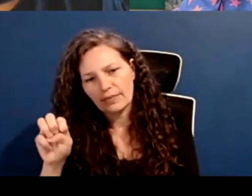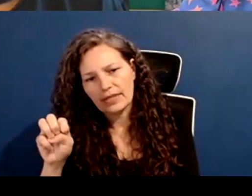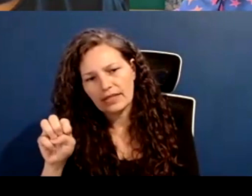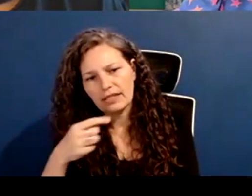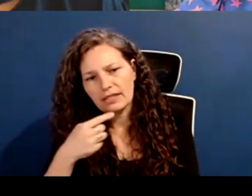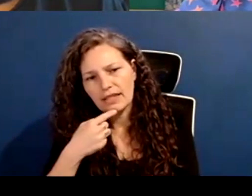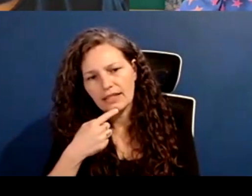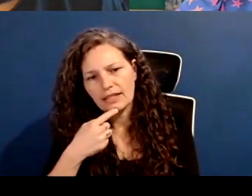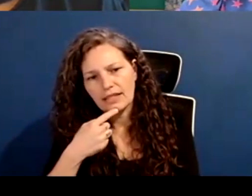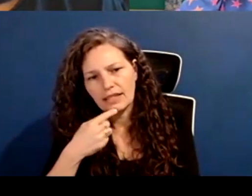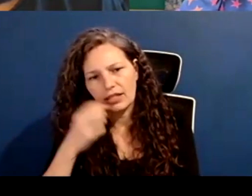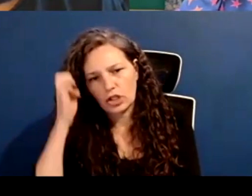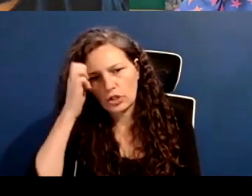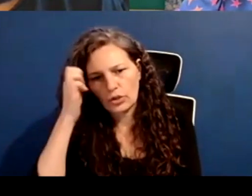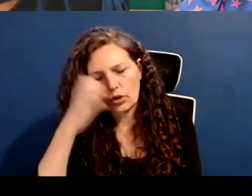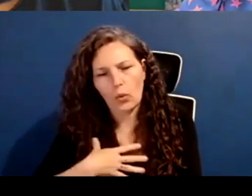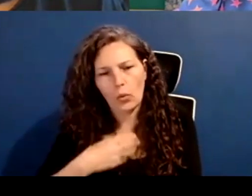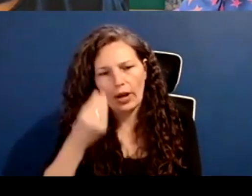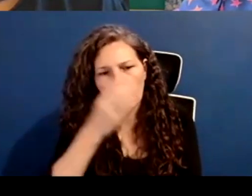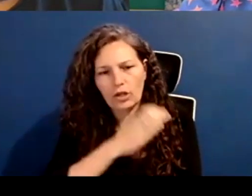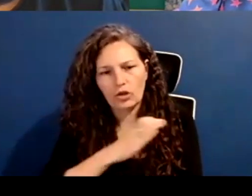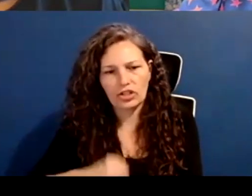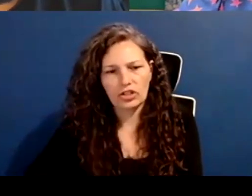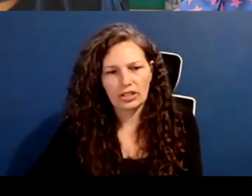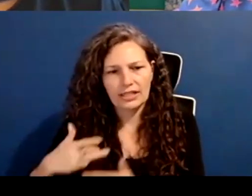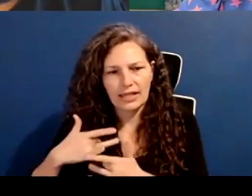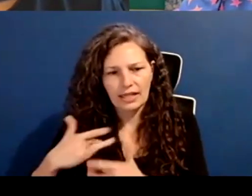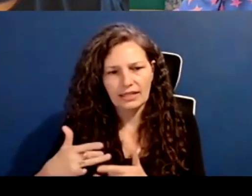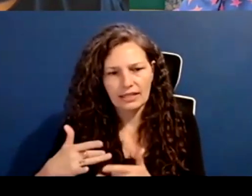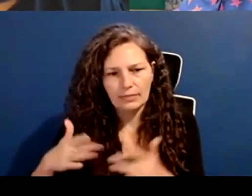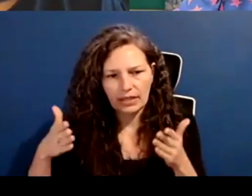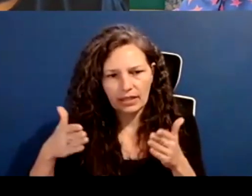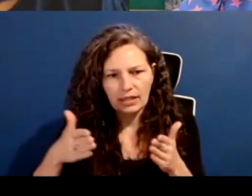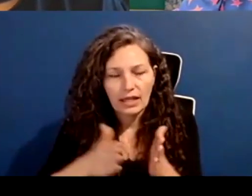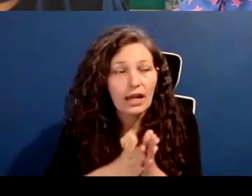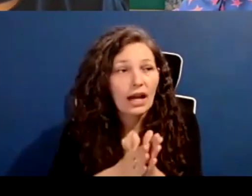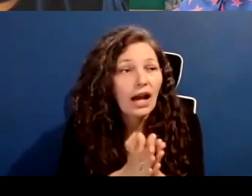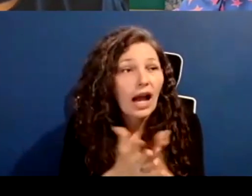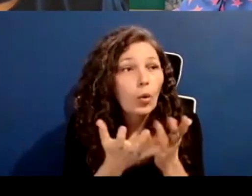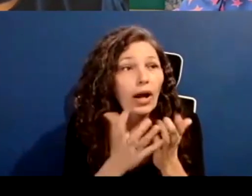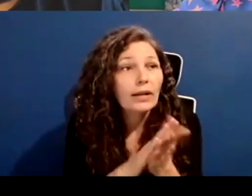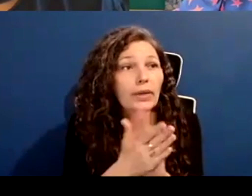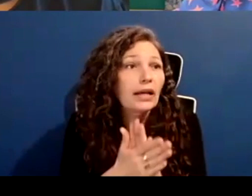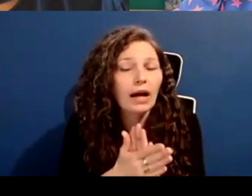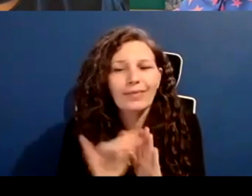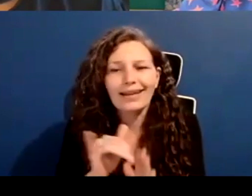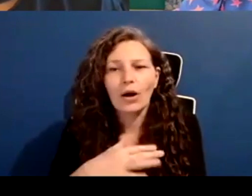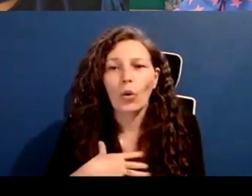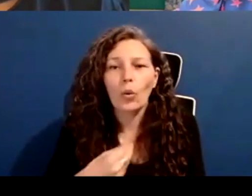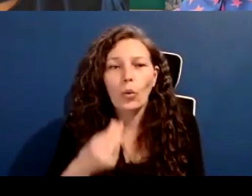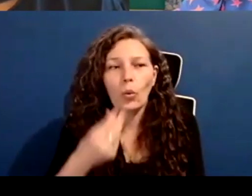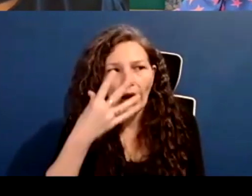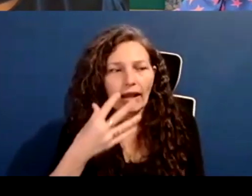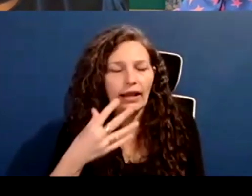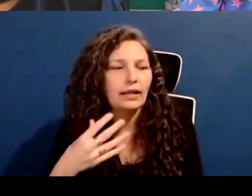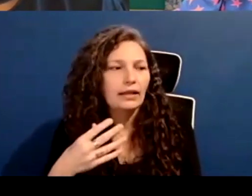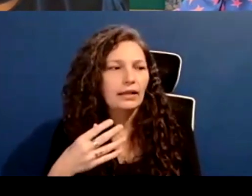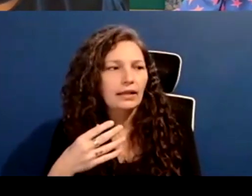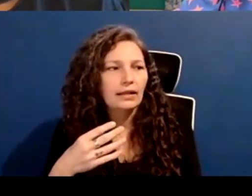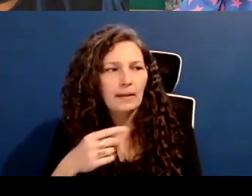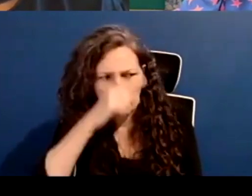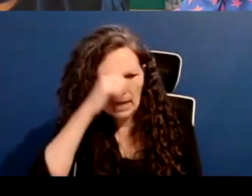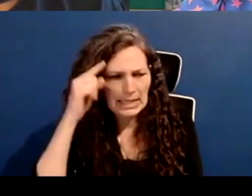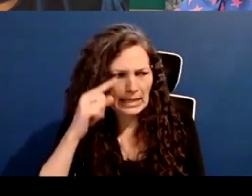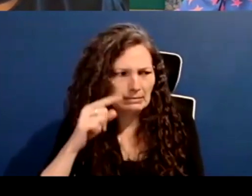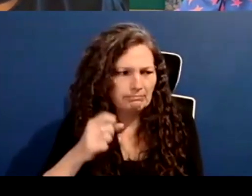an aspiration towards white, self-sufficient masculinity, and disability often does